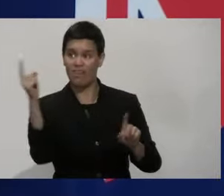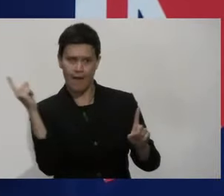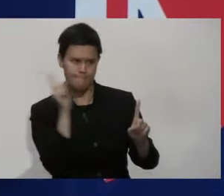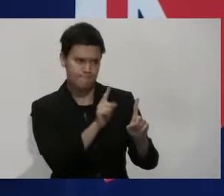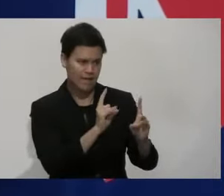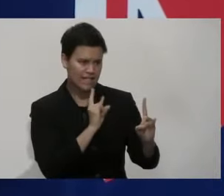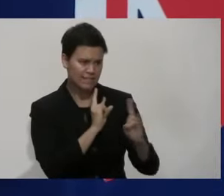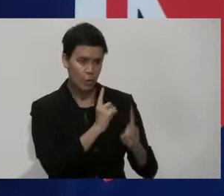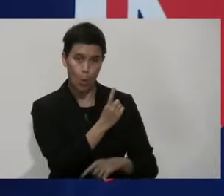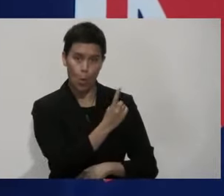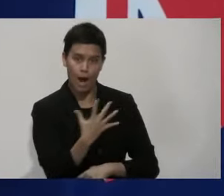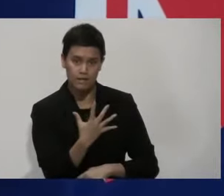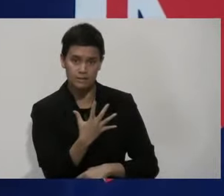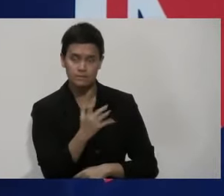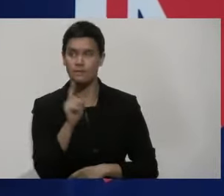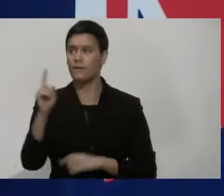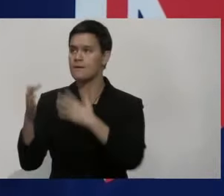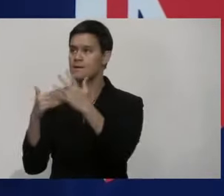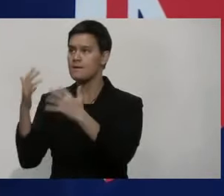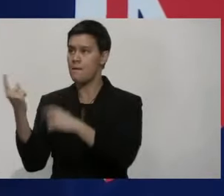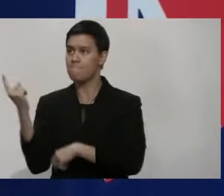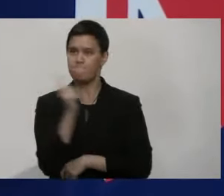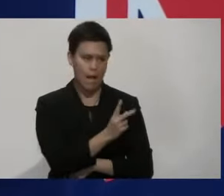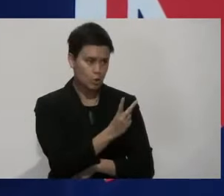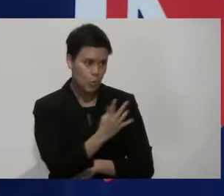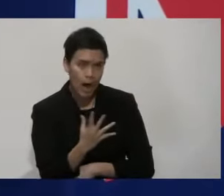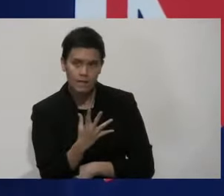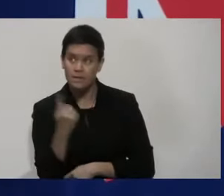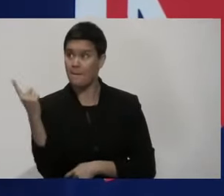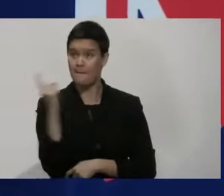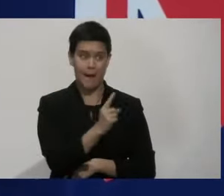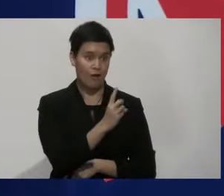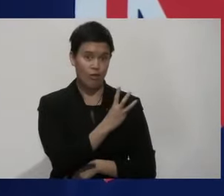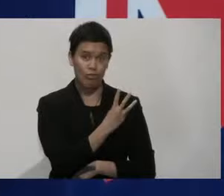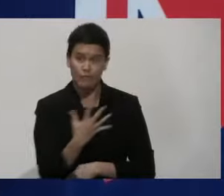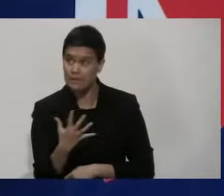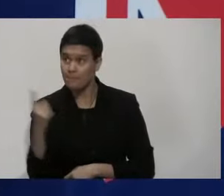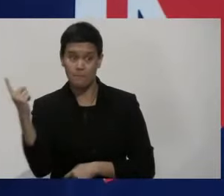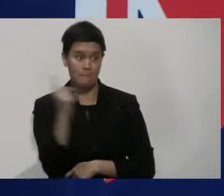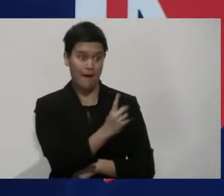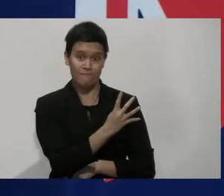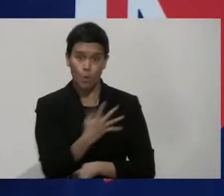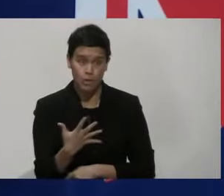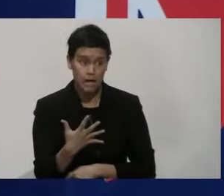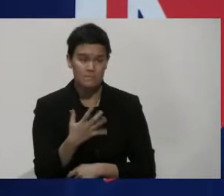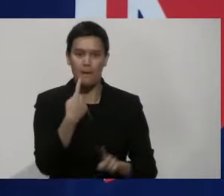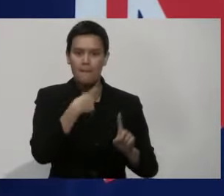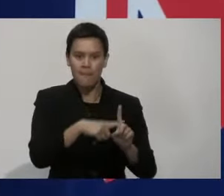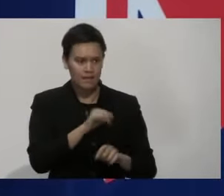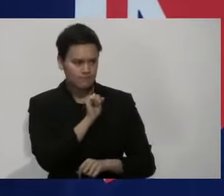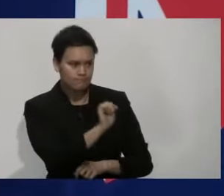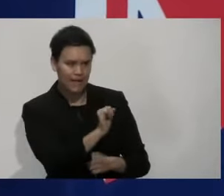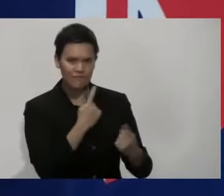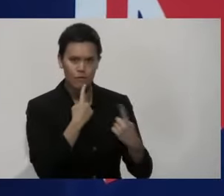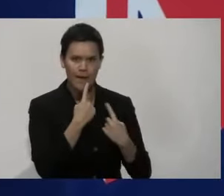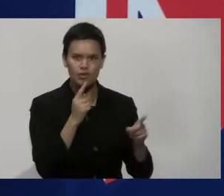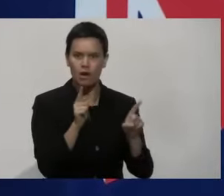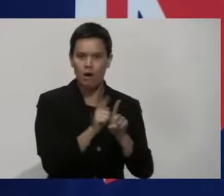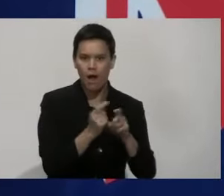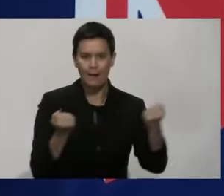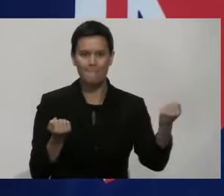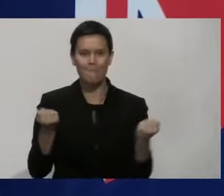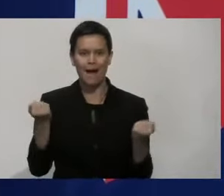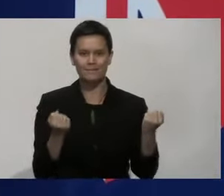to help find close contacts. They have used CCTV footage, hop cards, swipe cards,